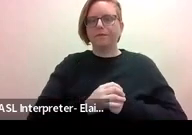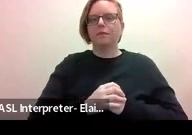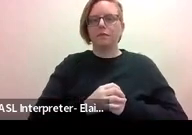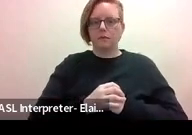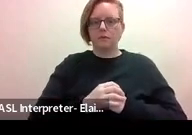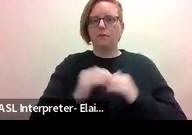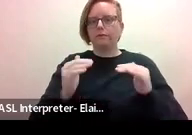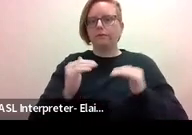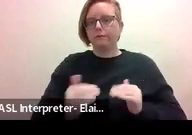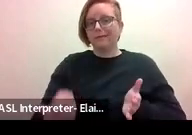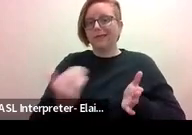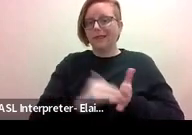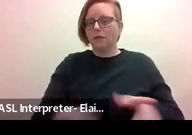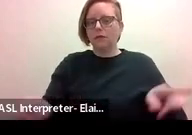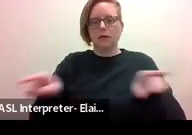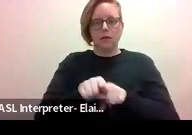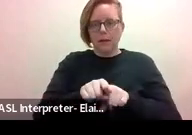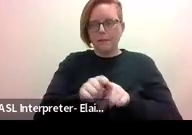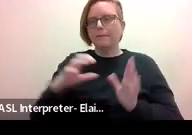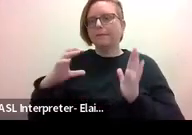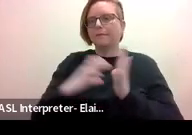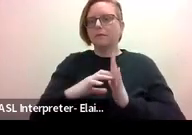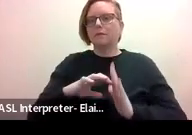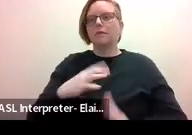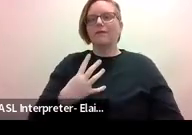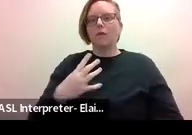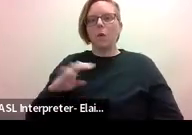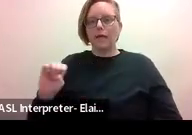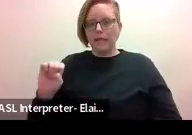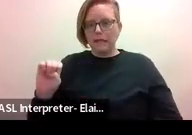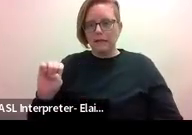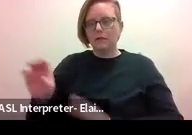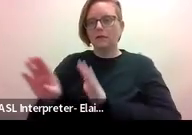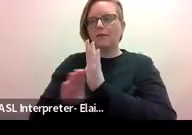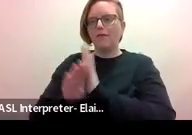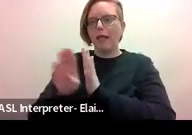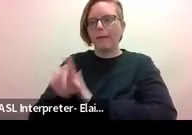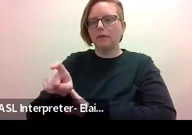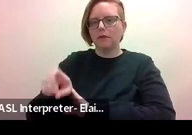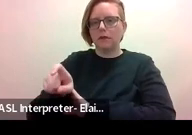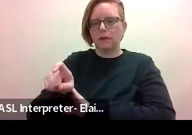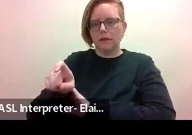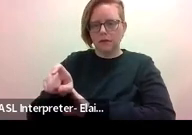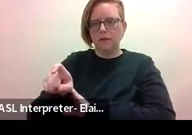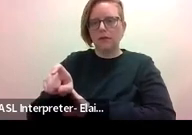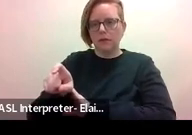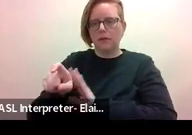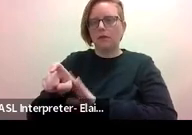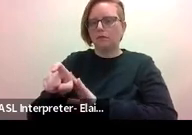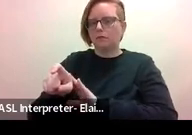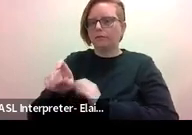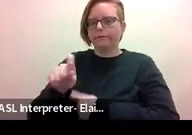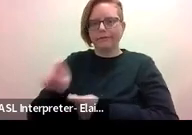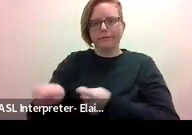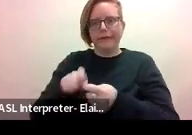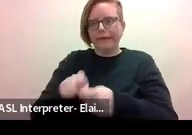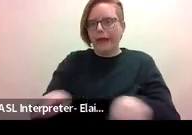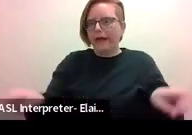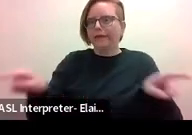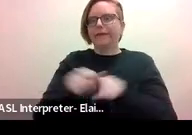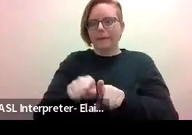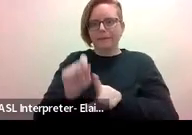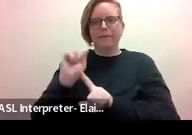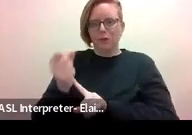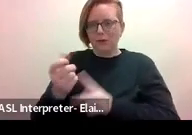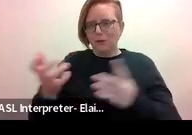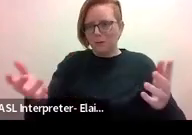And the same thing for section 4E, which is those developmental needs. Same exact situation, just making sure that